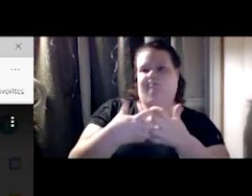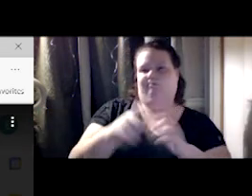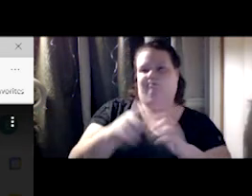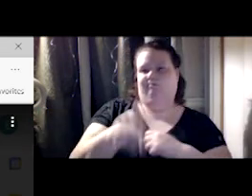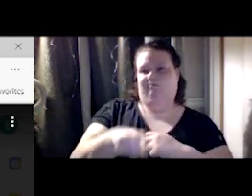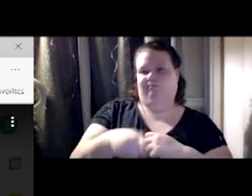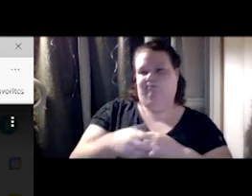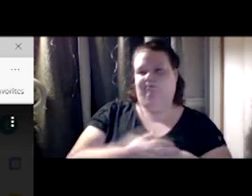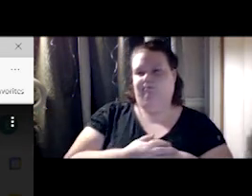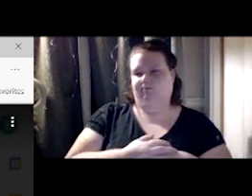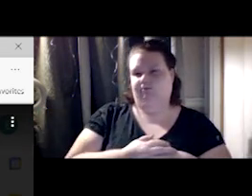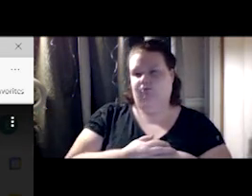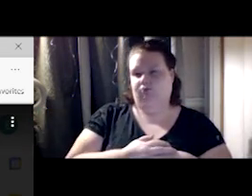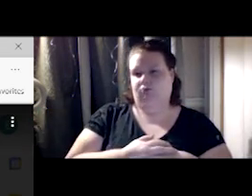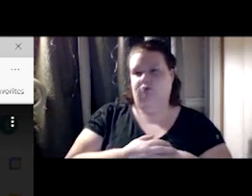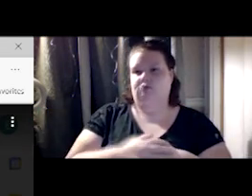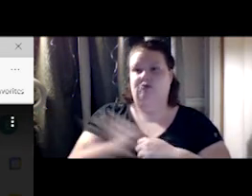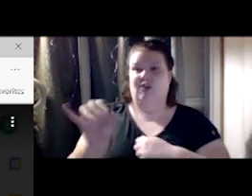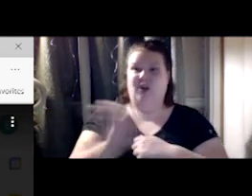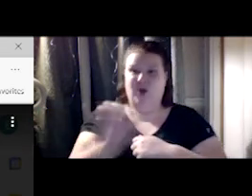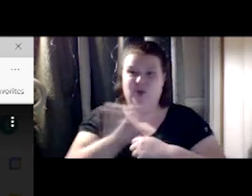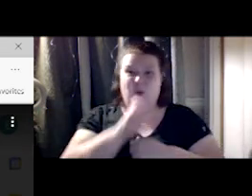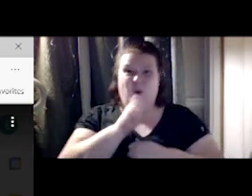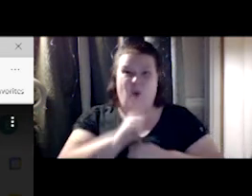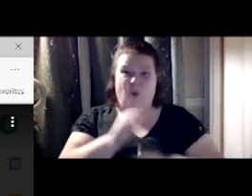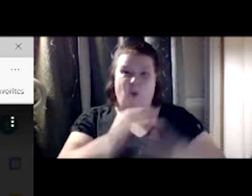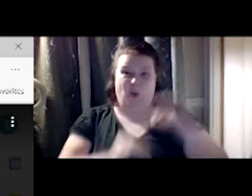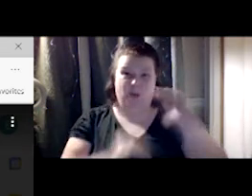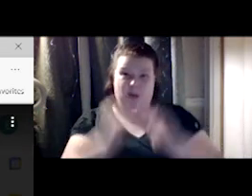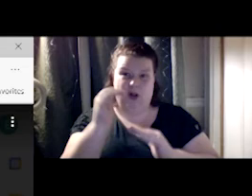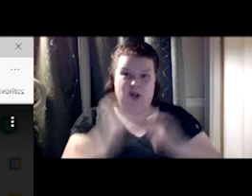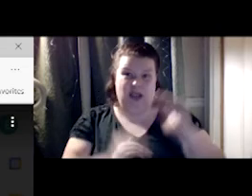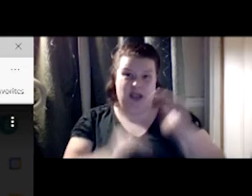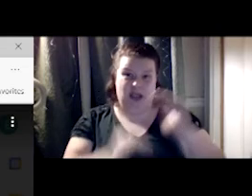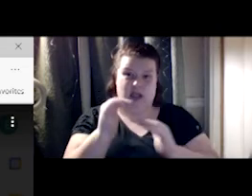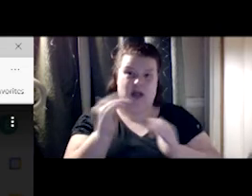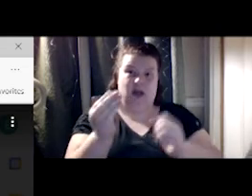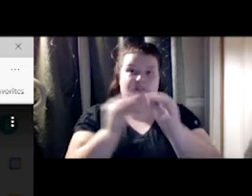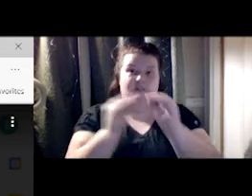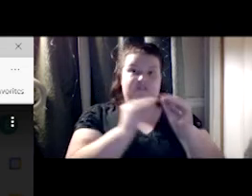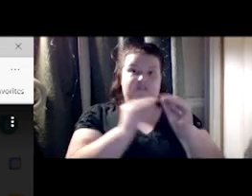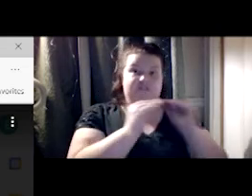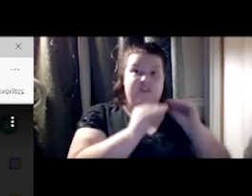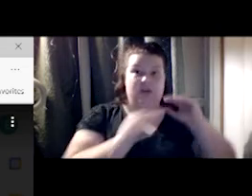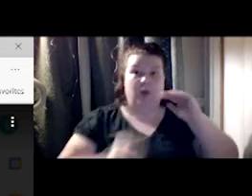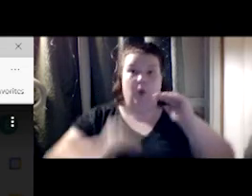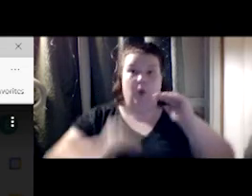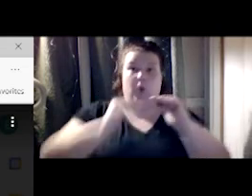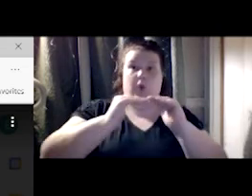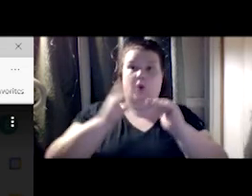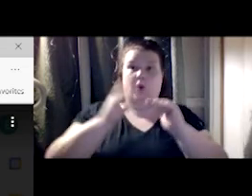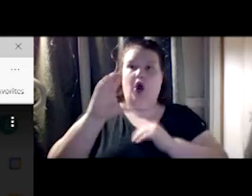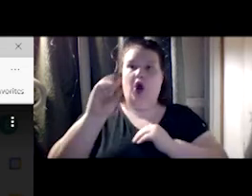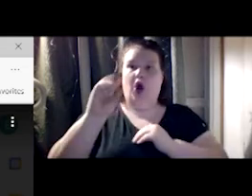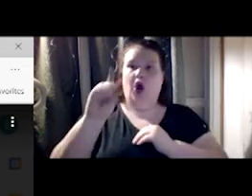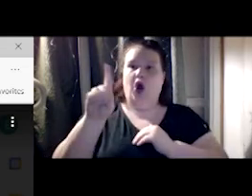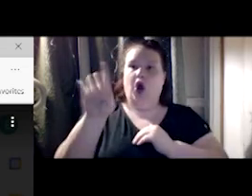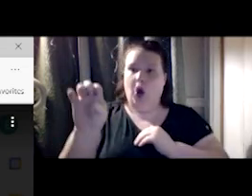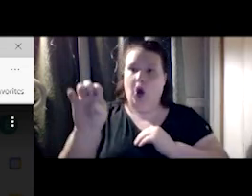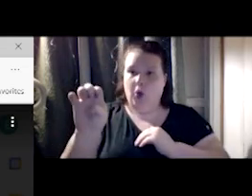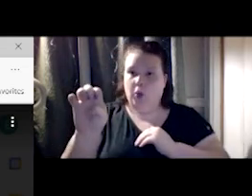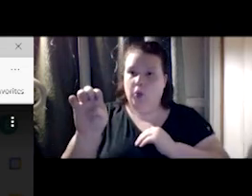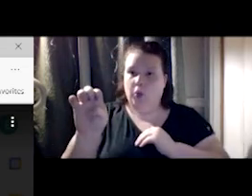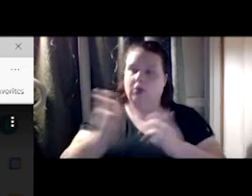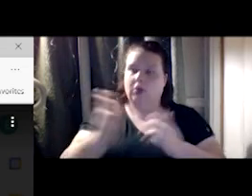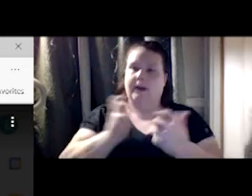of the building up to code. And when I think of code, I think of the ability to handle the new kinds of technology,